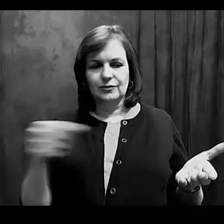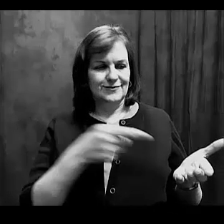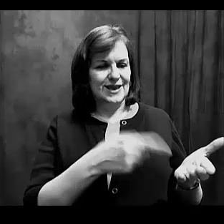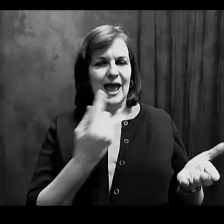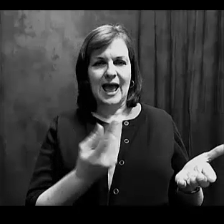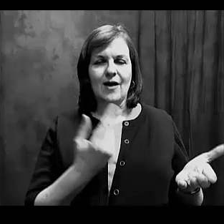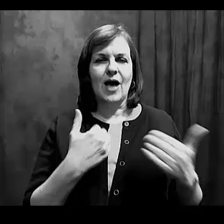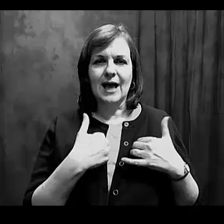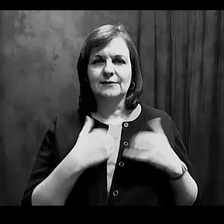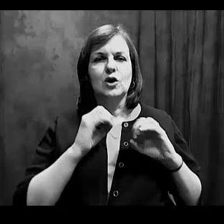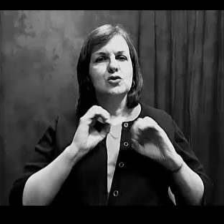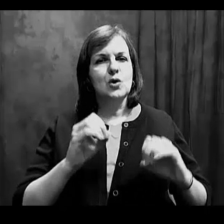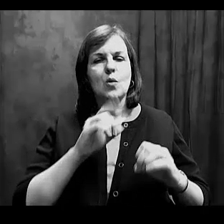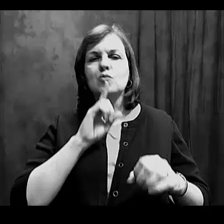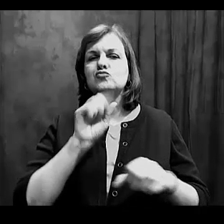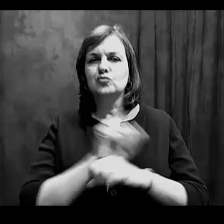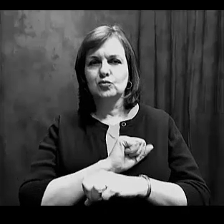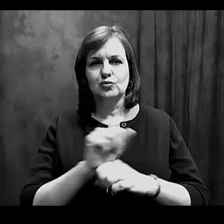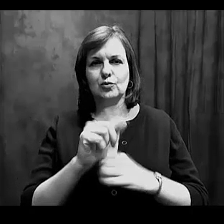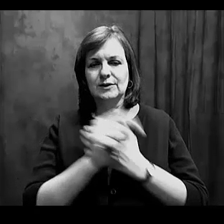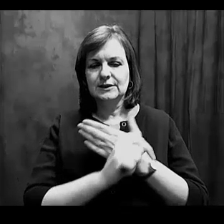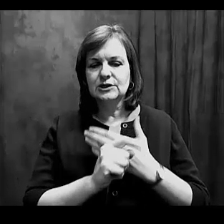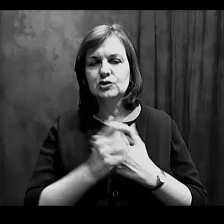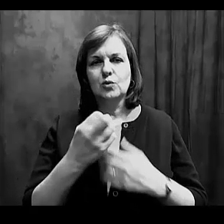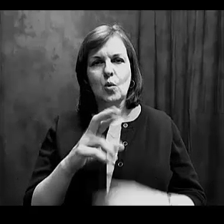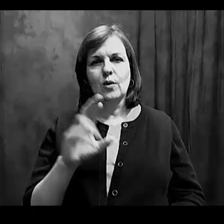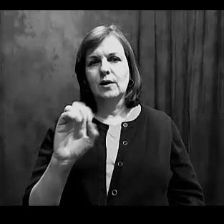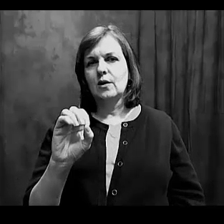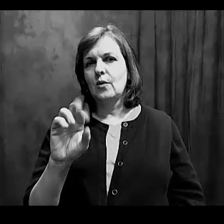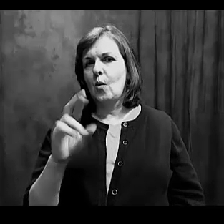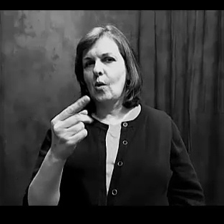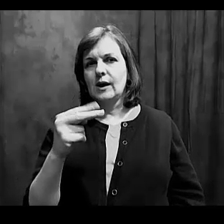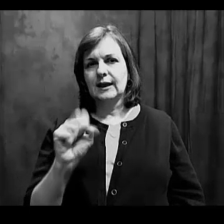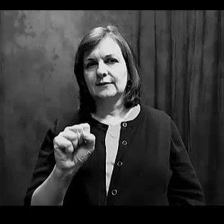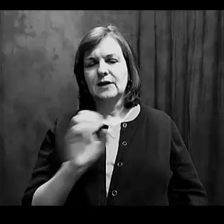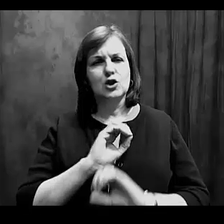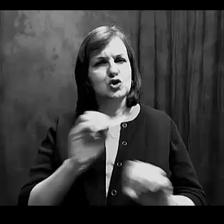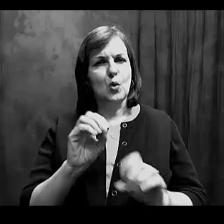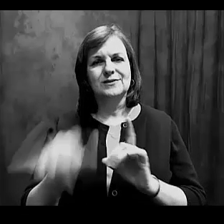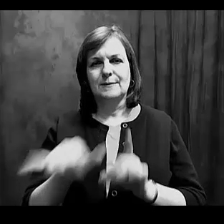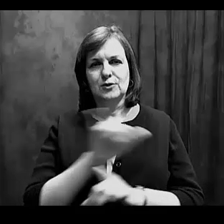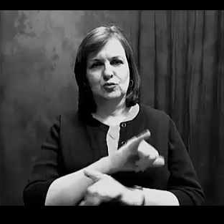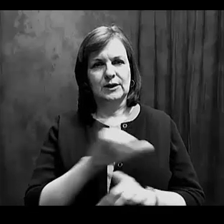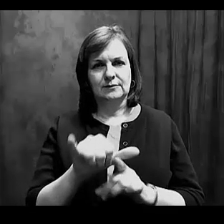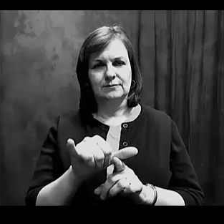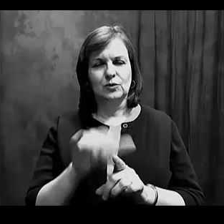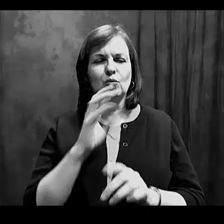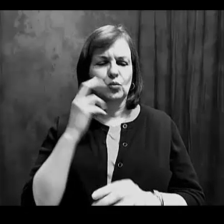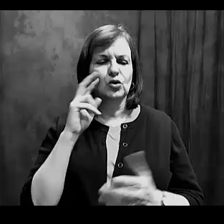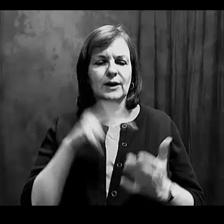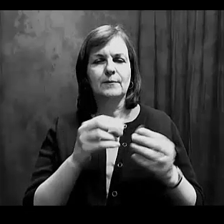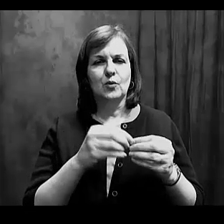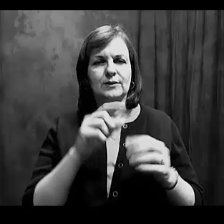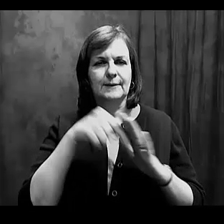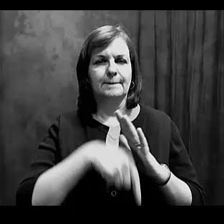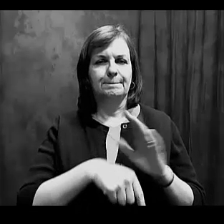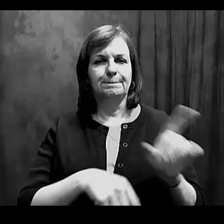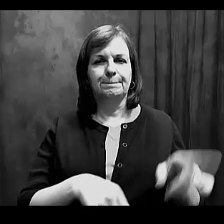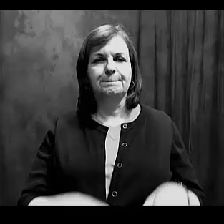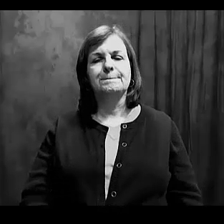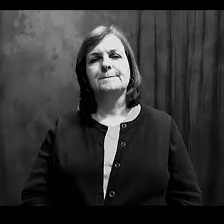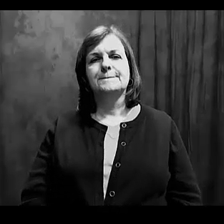that we see that has no true tissues or organs and no symmetry. It's a mess. We'll look at it.